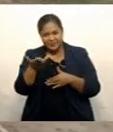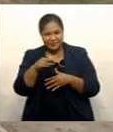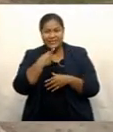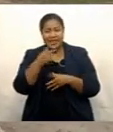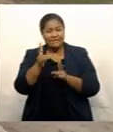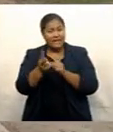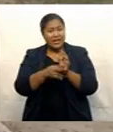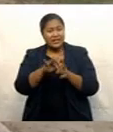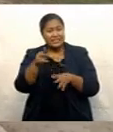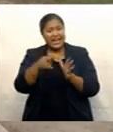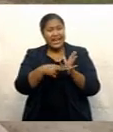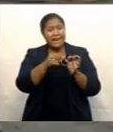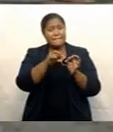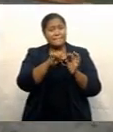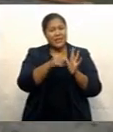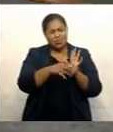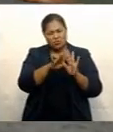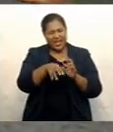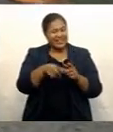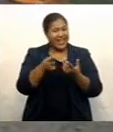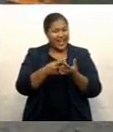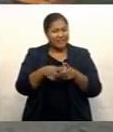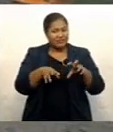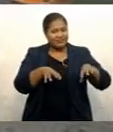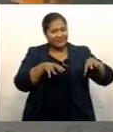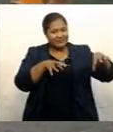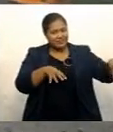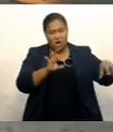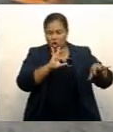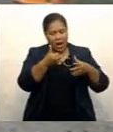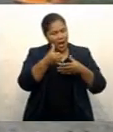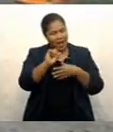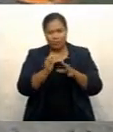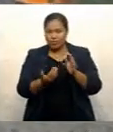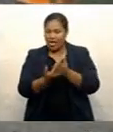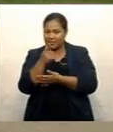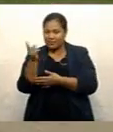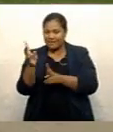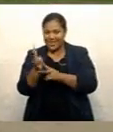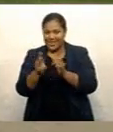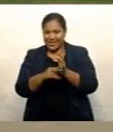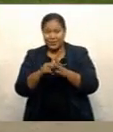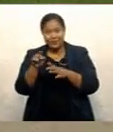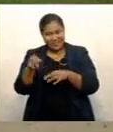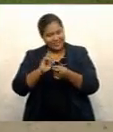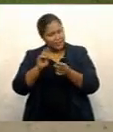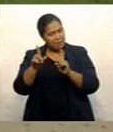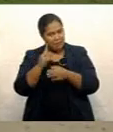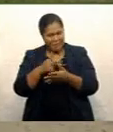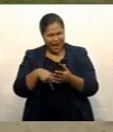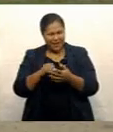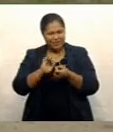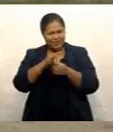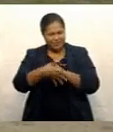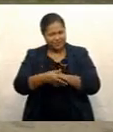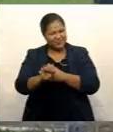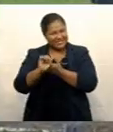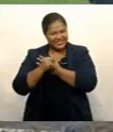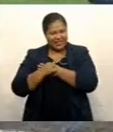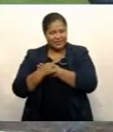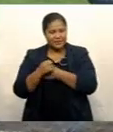villages of Nambitu and Vanuandina are not allowed to enter the village as part of their COVID-19 response